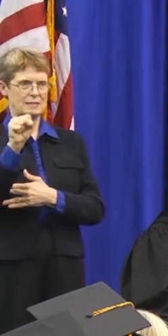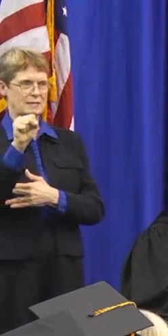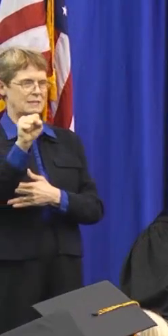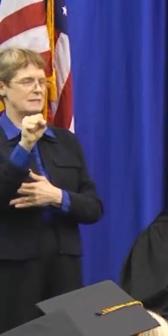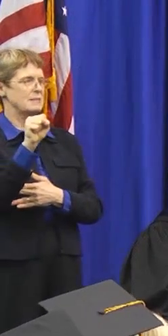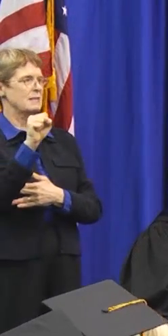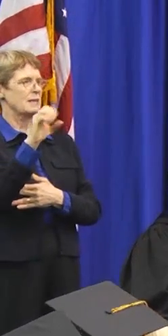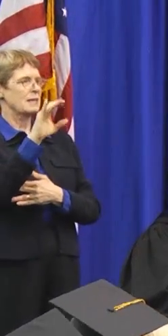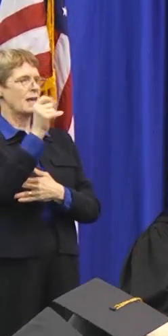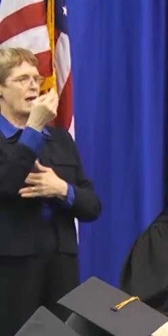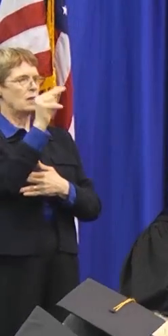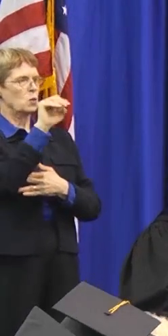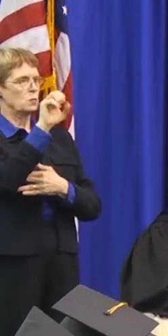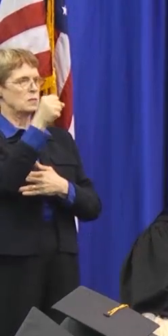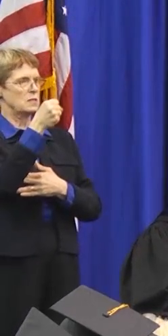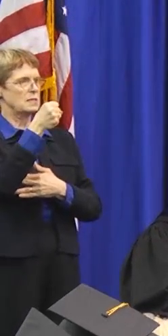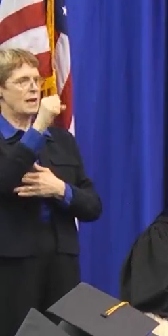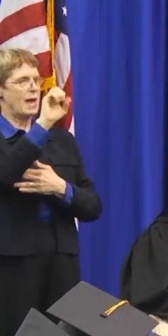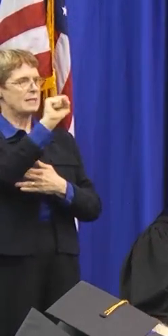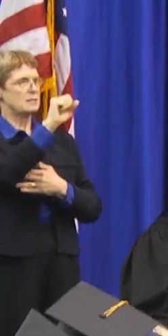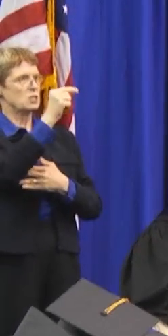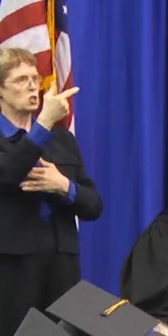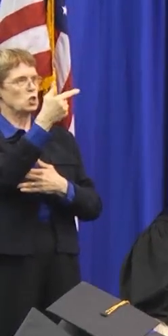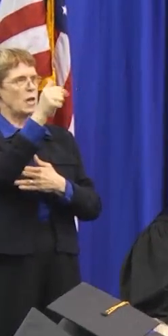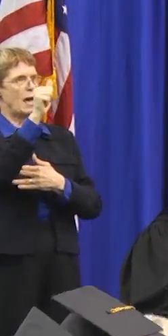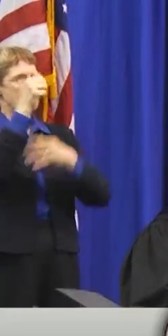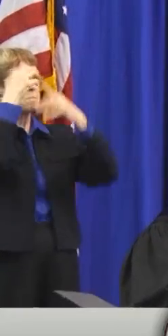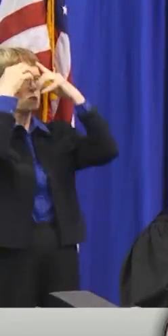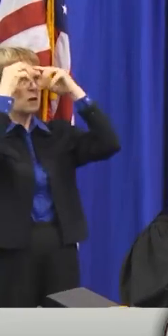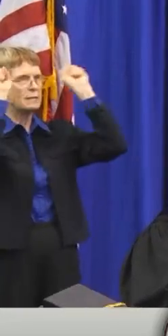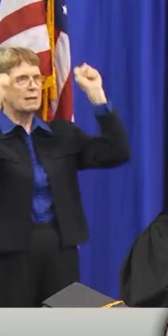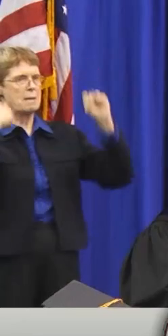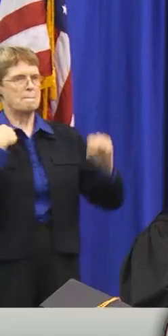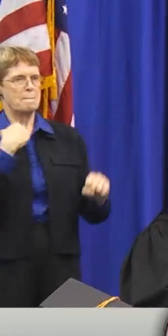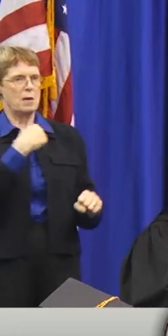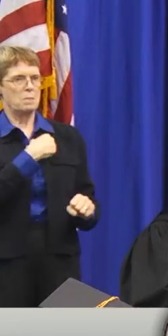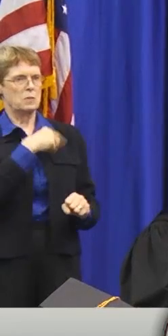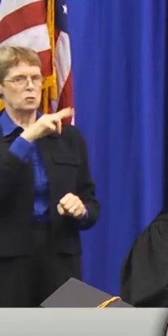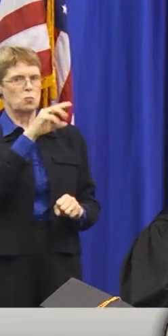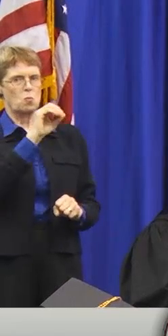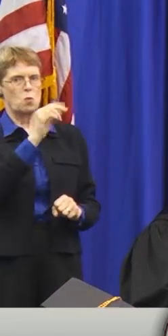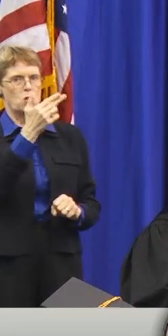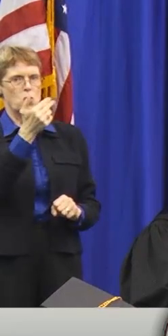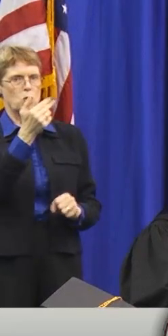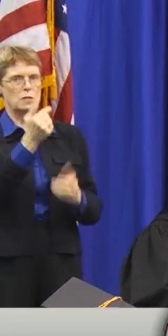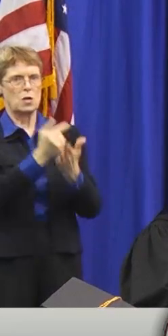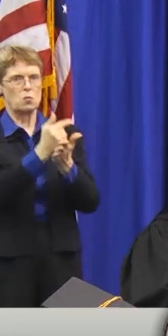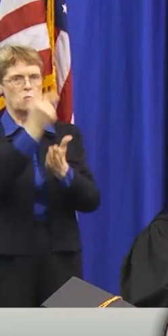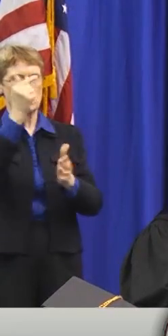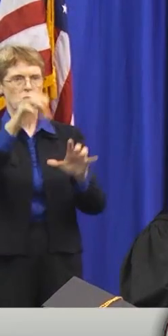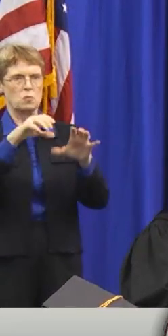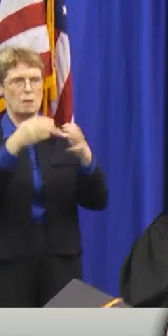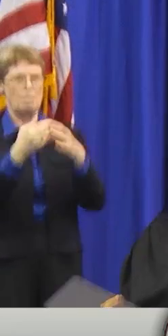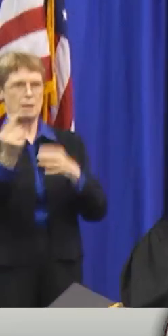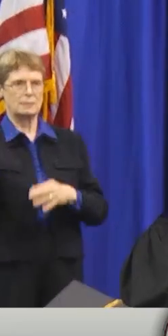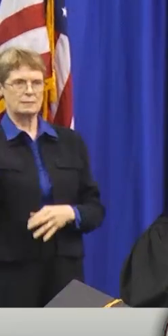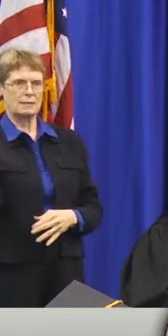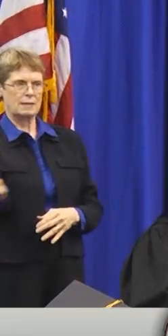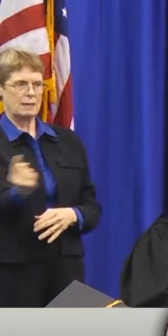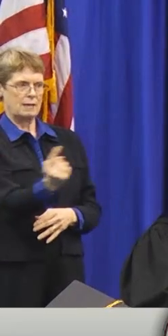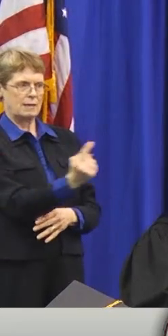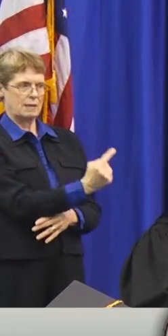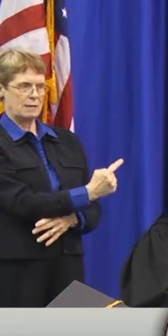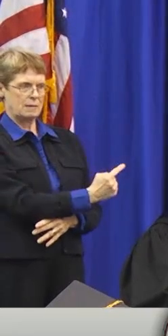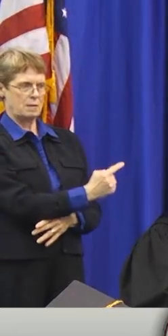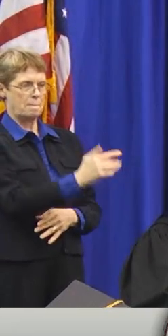Association President, and a member of the 2013 graduating class to the platform